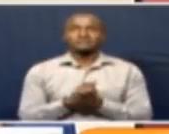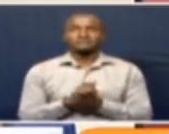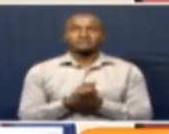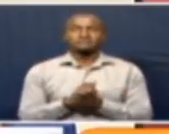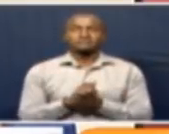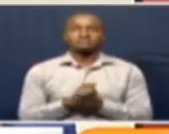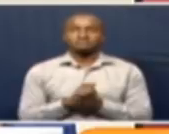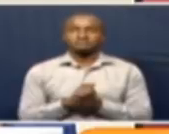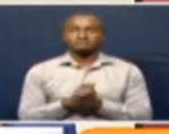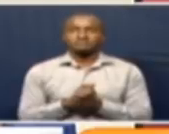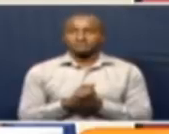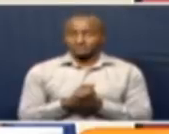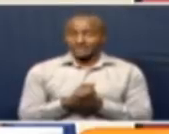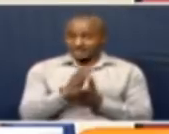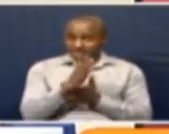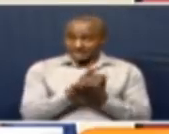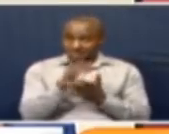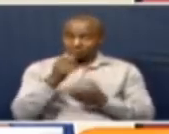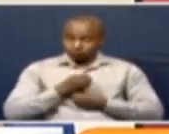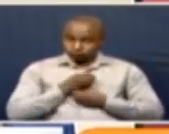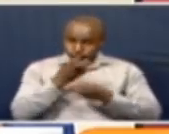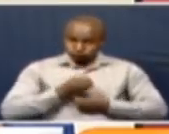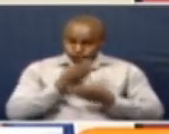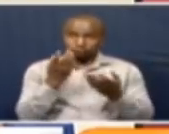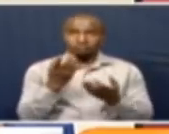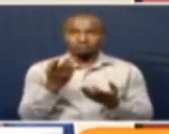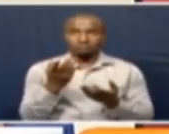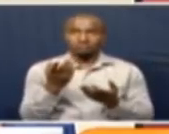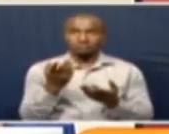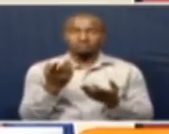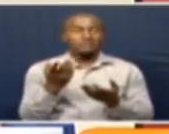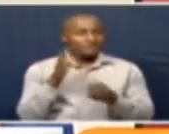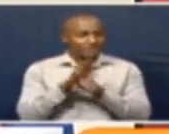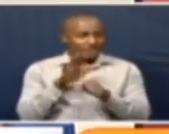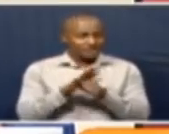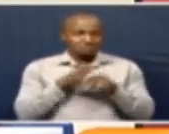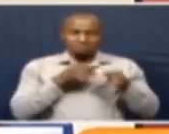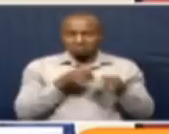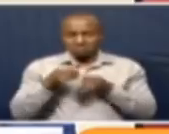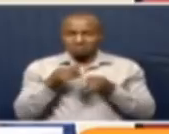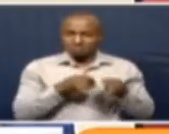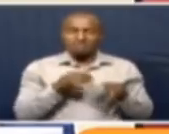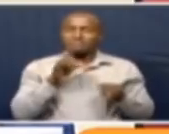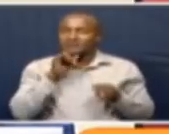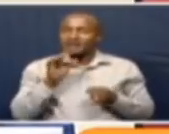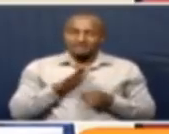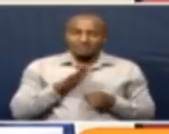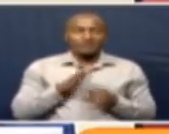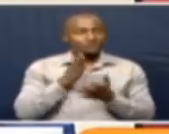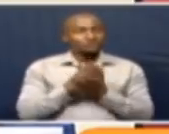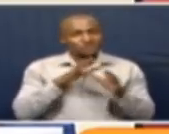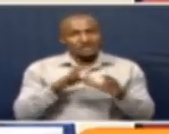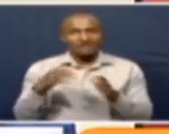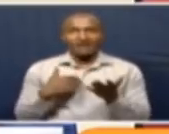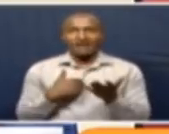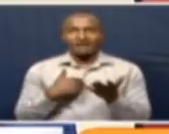Wow, and those are just some testimonials. As you know, commercial models are male and female, and therefore those young men there